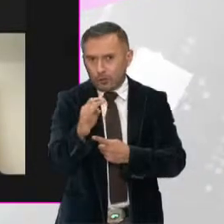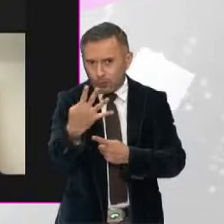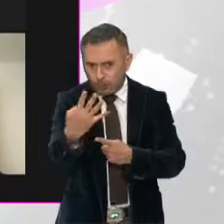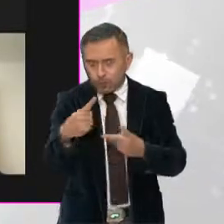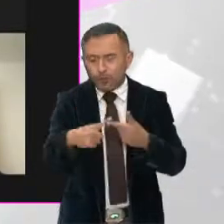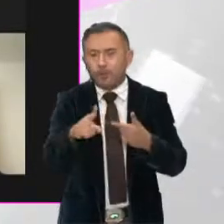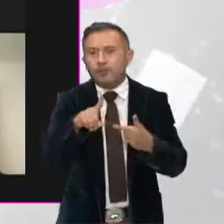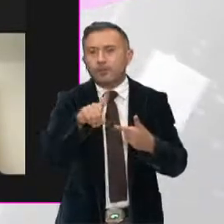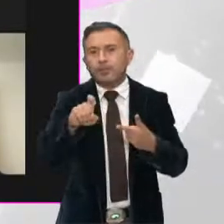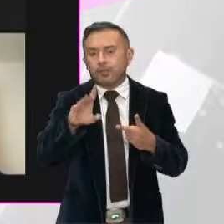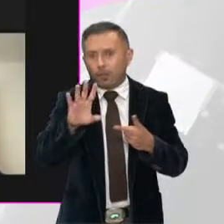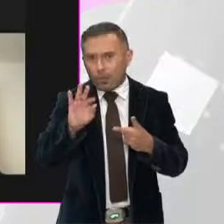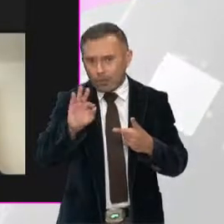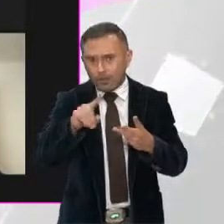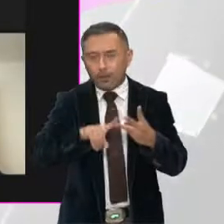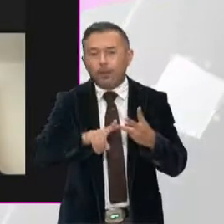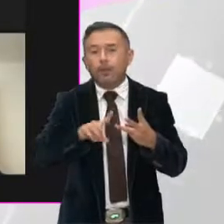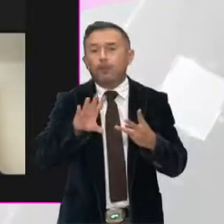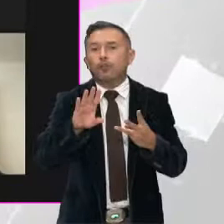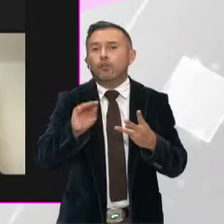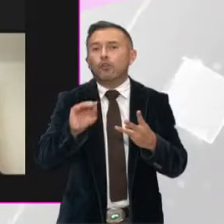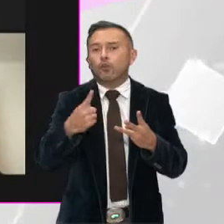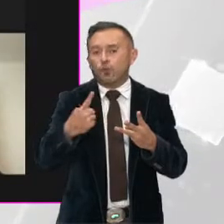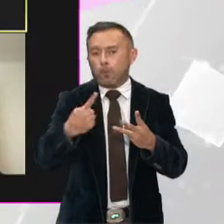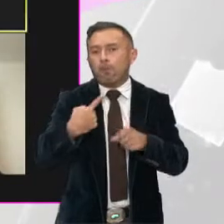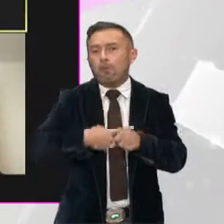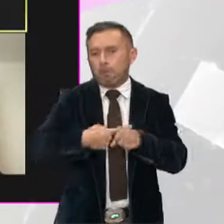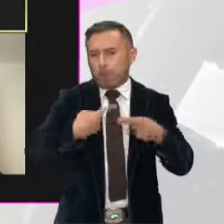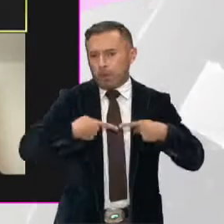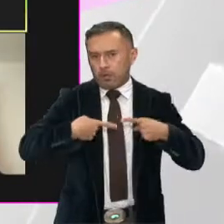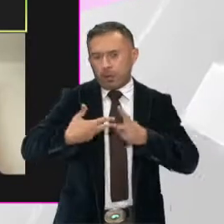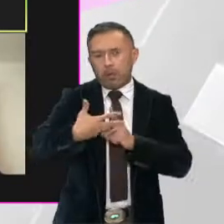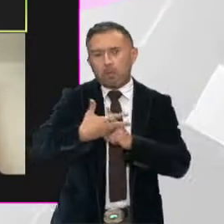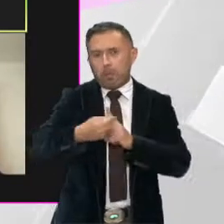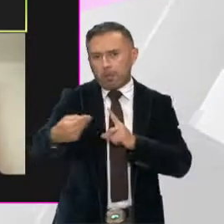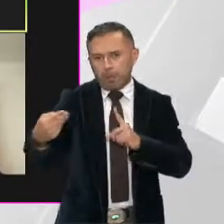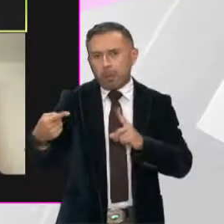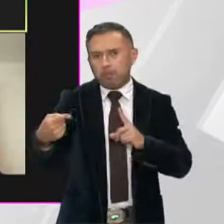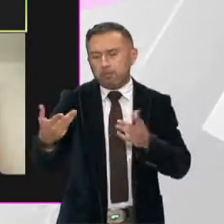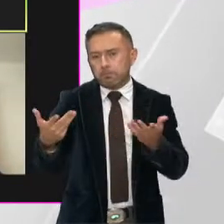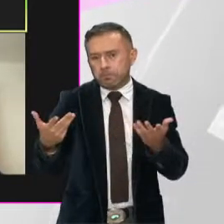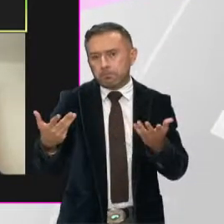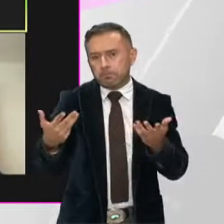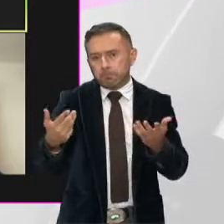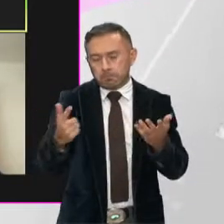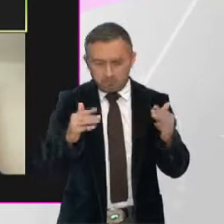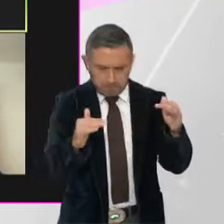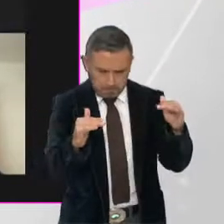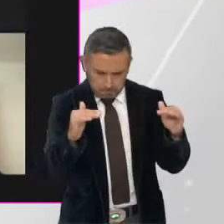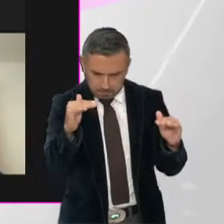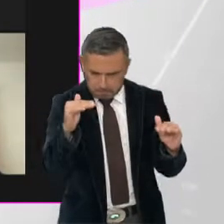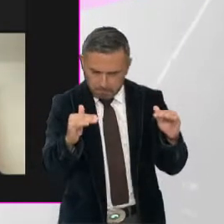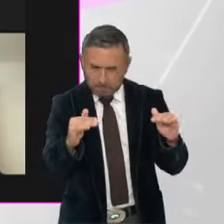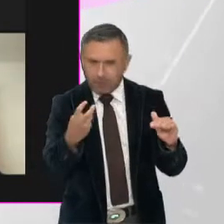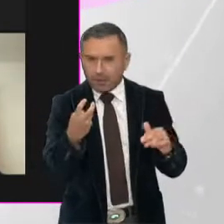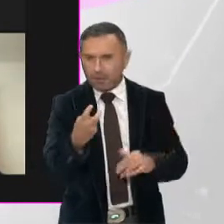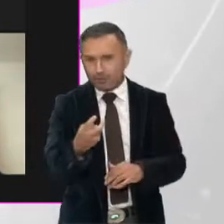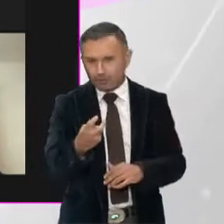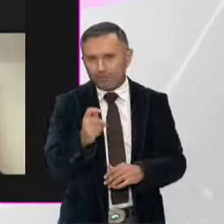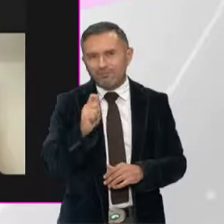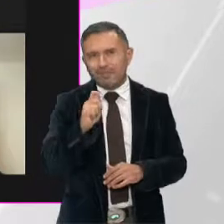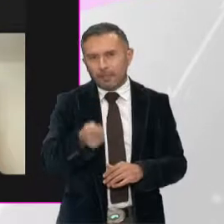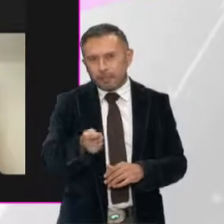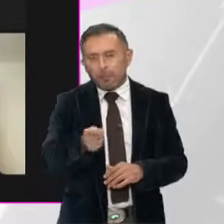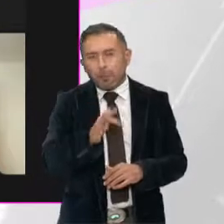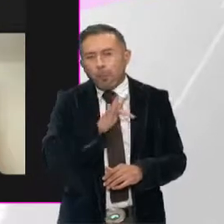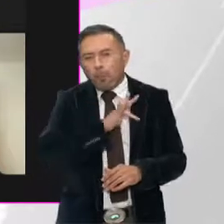infected: 154, 140, and 91. So this